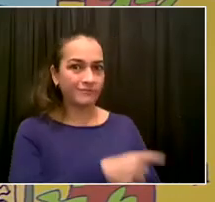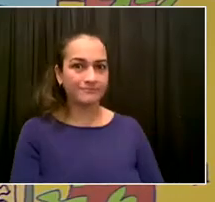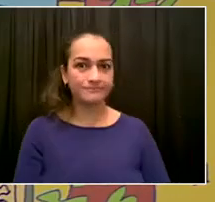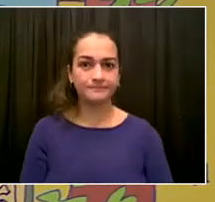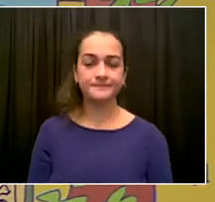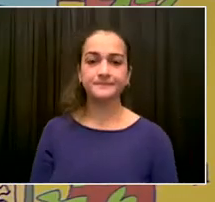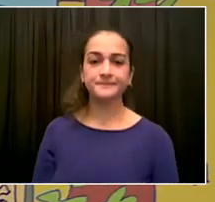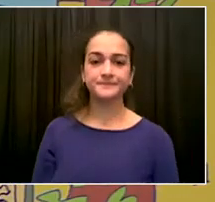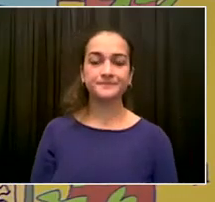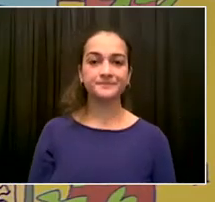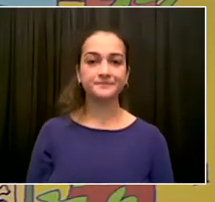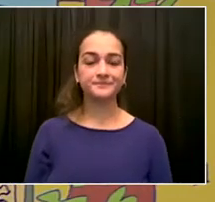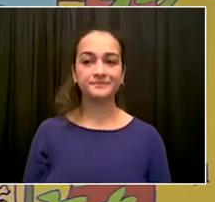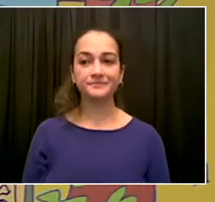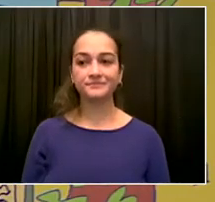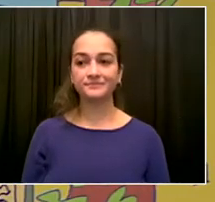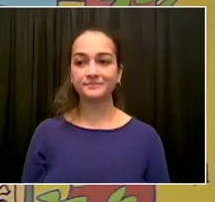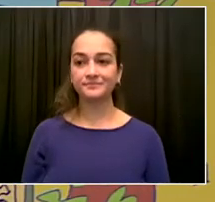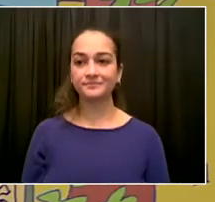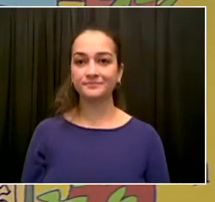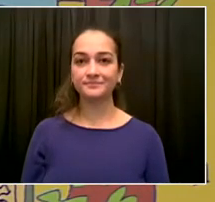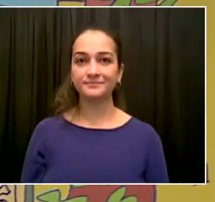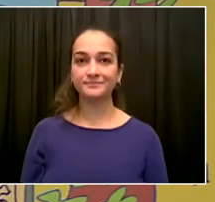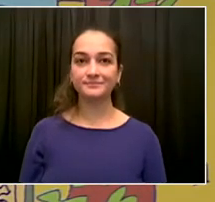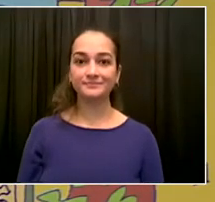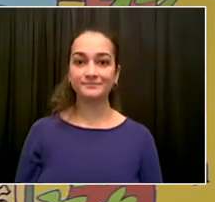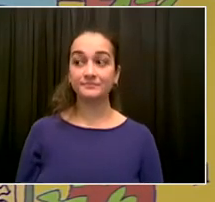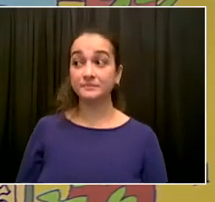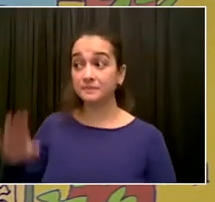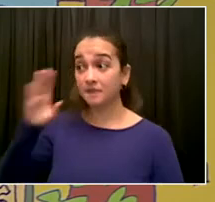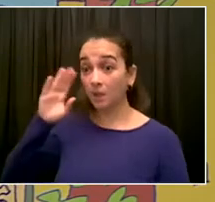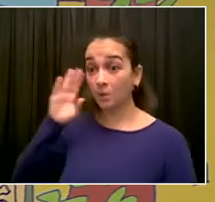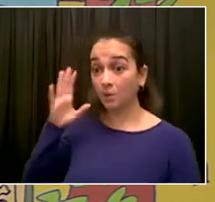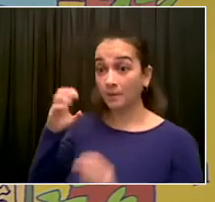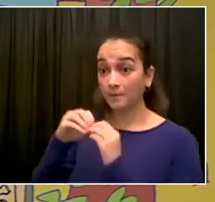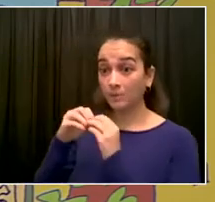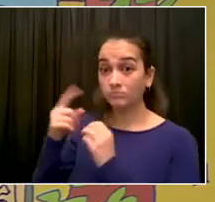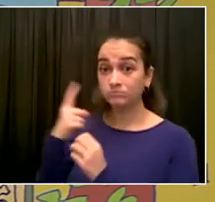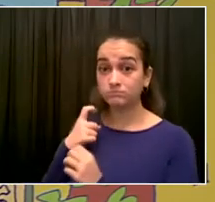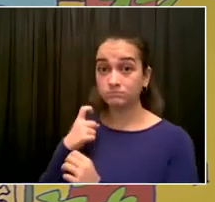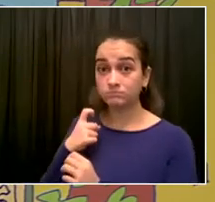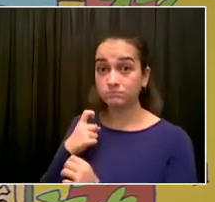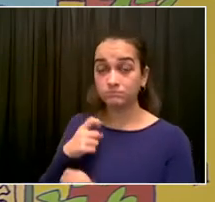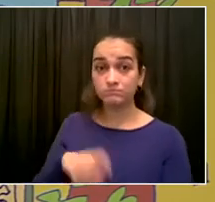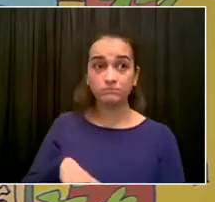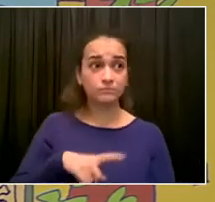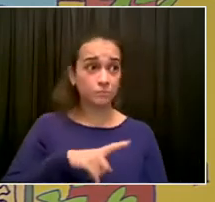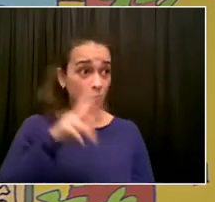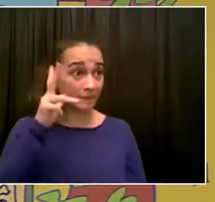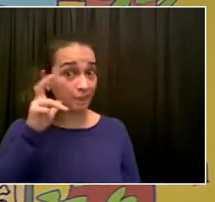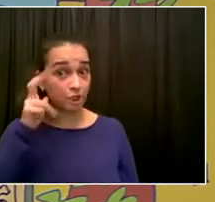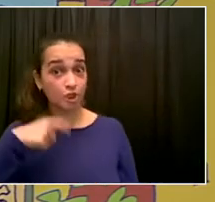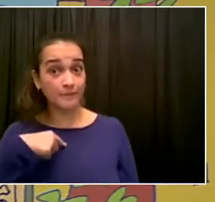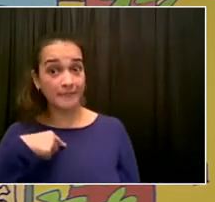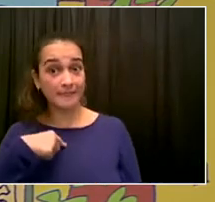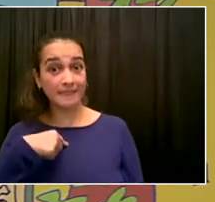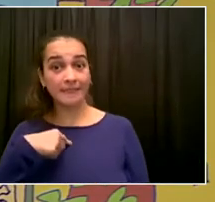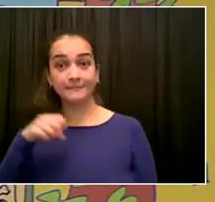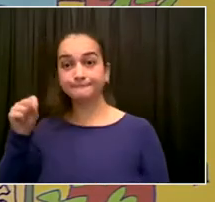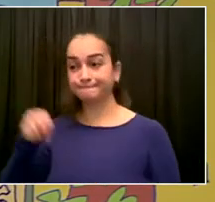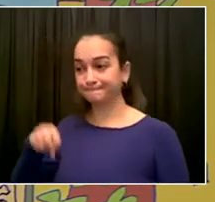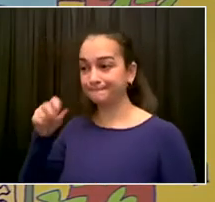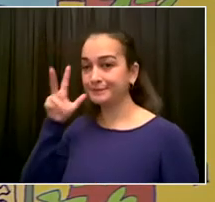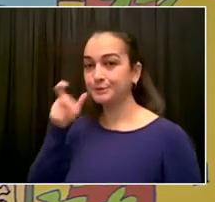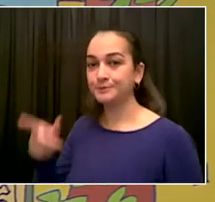Marsha? Can you hear me? Yeah, there you go. Can you hear me? So, Mr. Mayor, my next question has to do with the amount of schools that